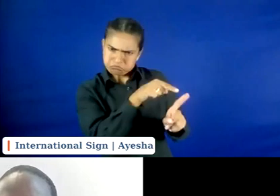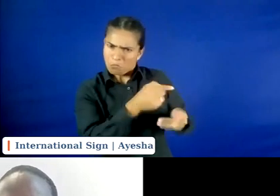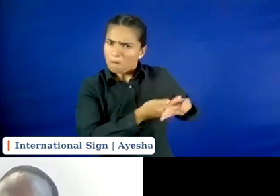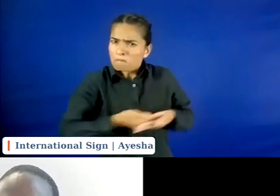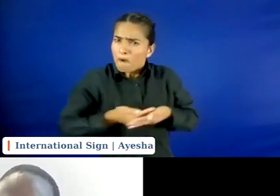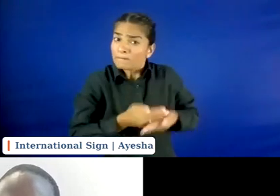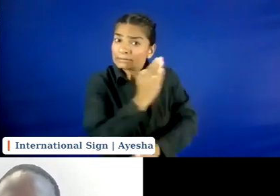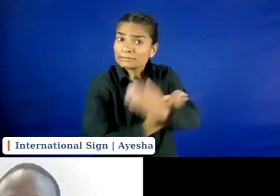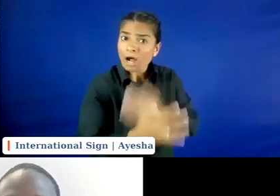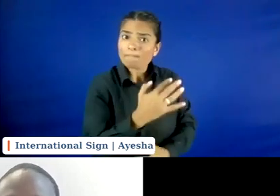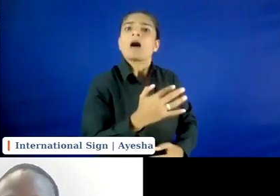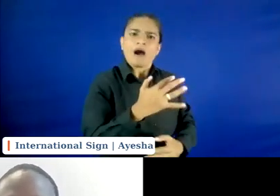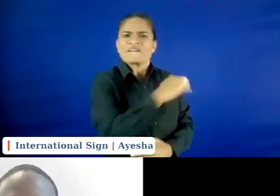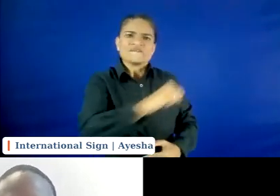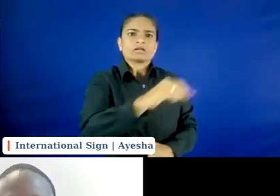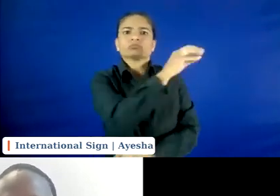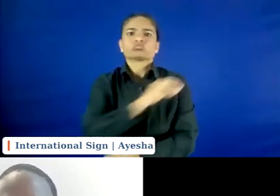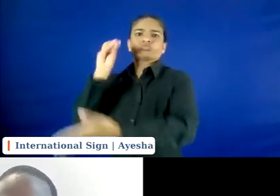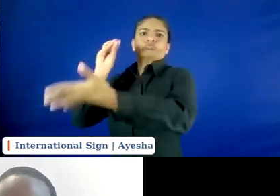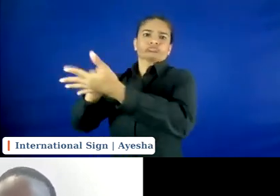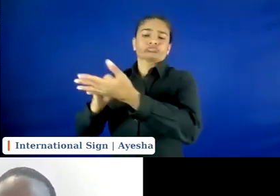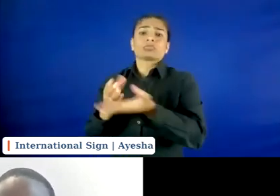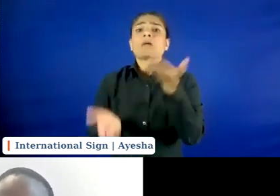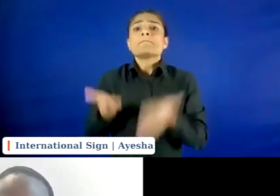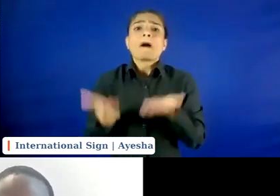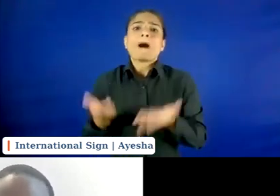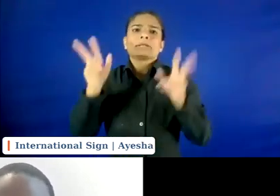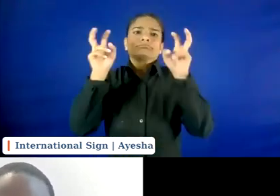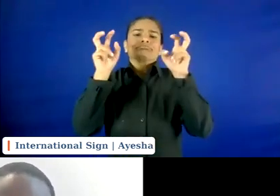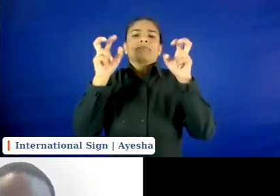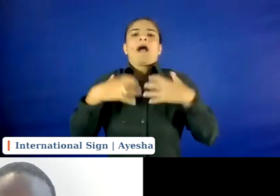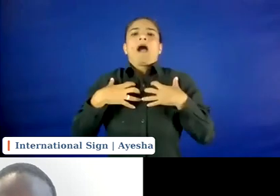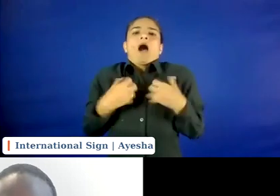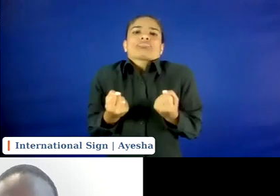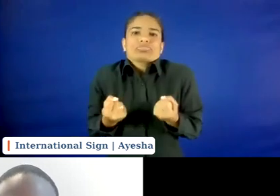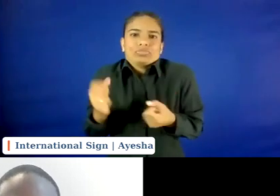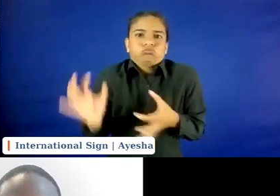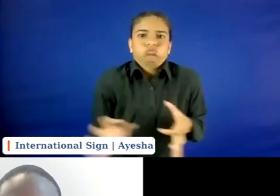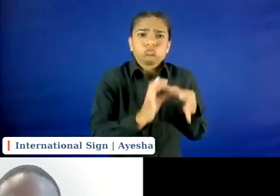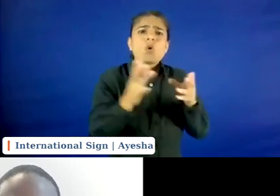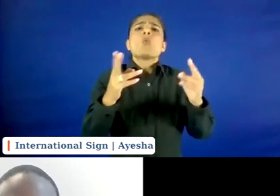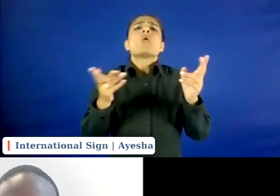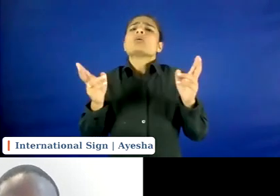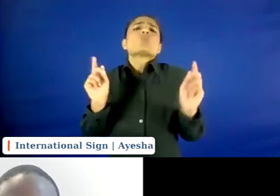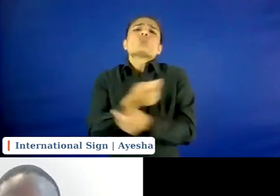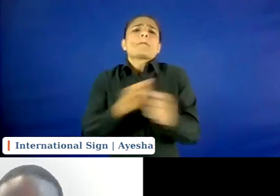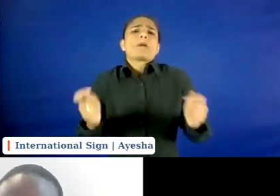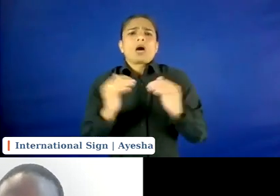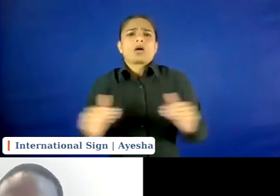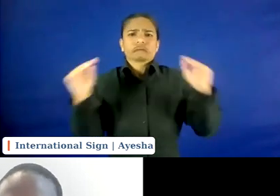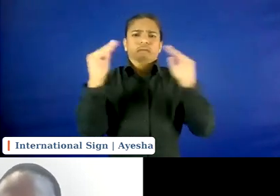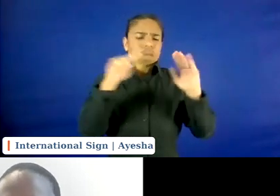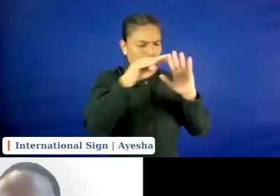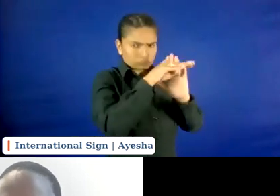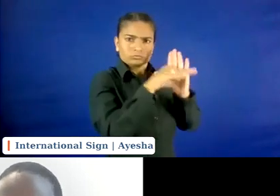is to ensure that that is actually inputted in the system. Similarly with the education system, especially when